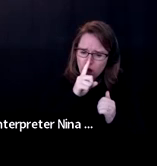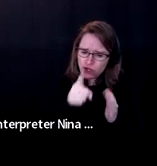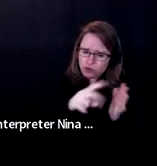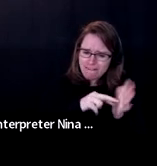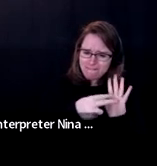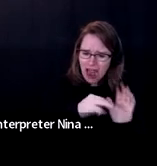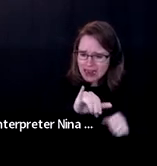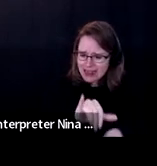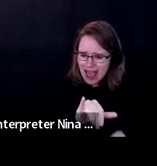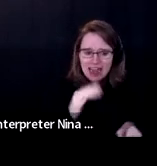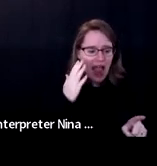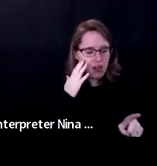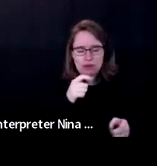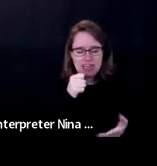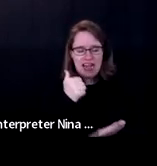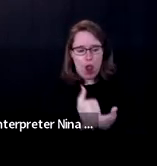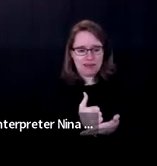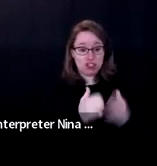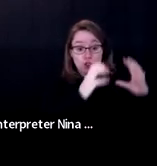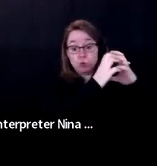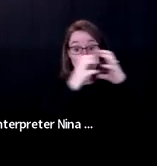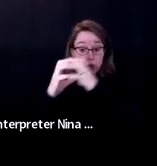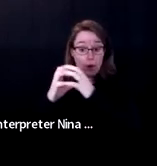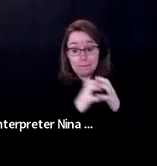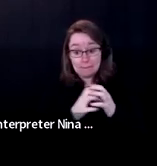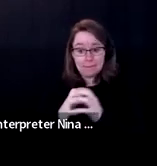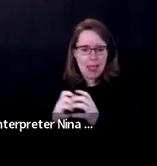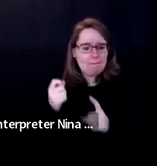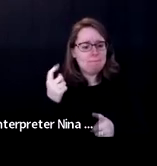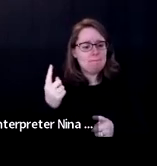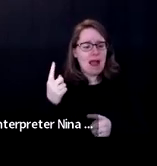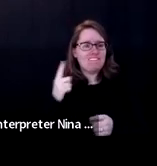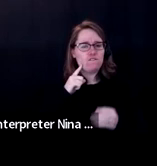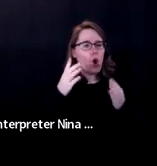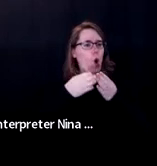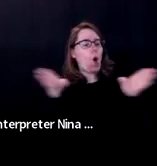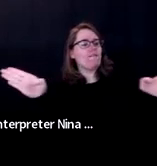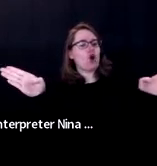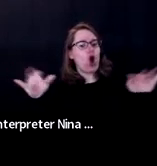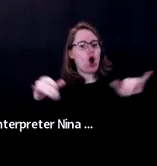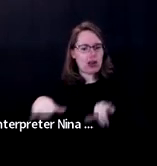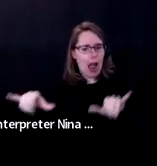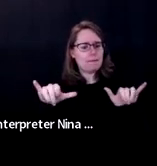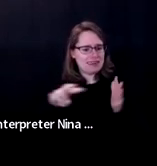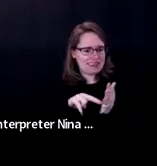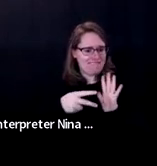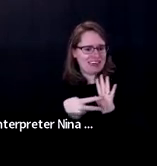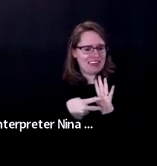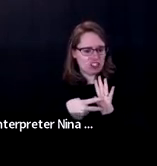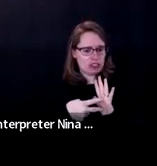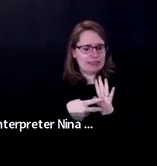isn't really helping in terms of grouping right now, but just in terms of like overarching common definition, this is how we are defining.